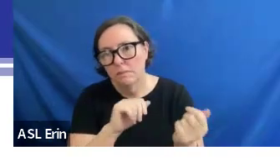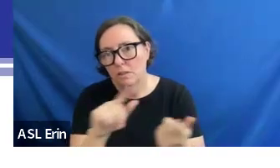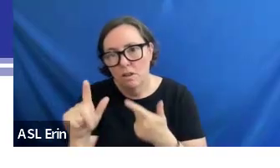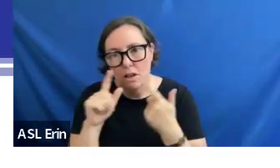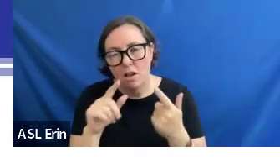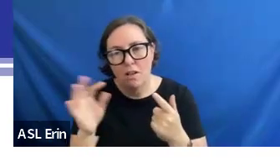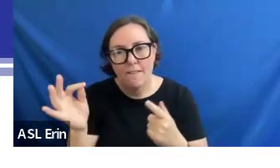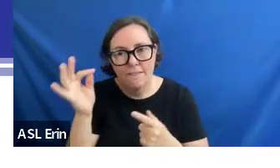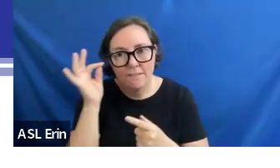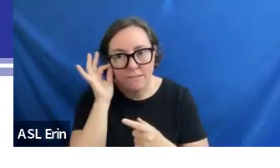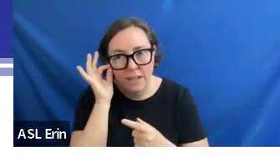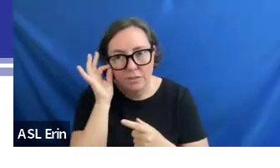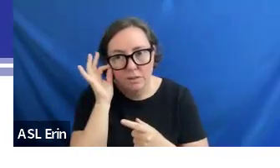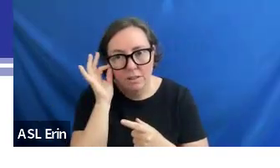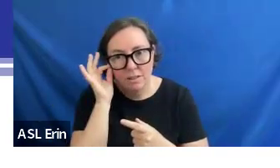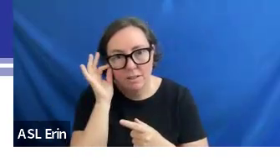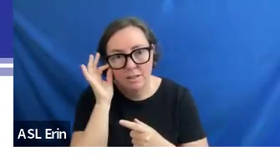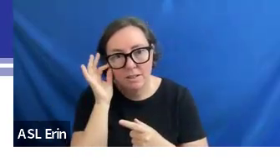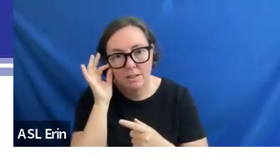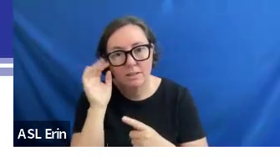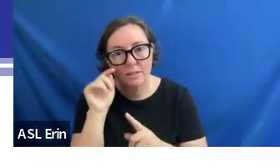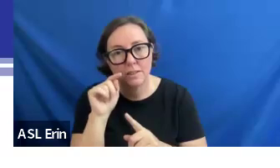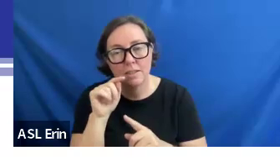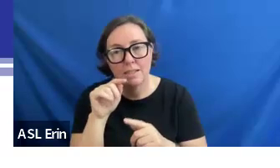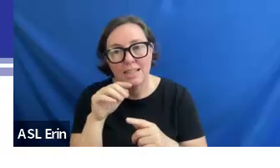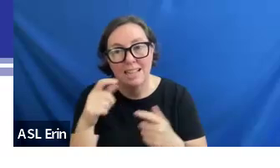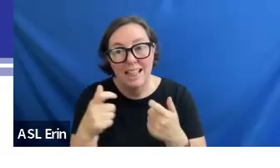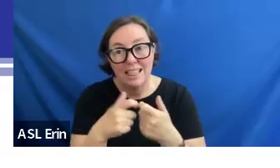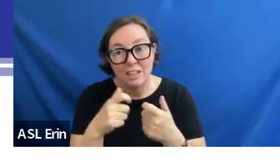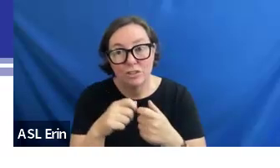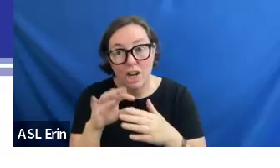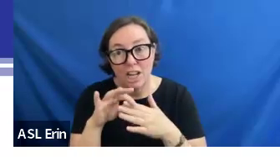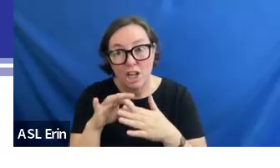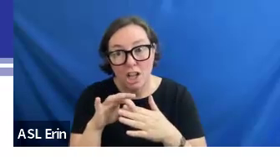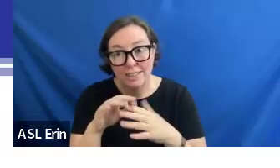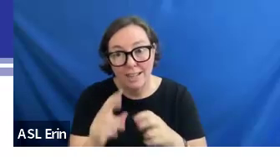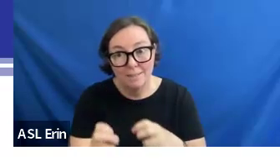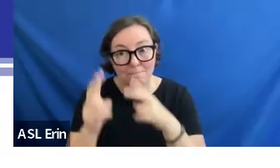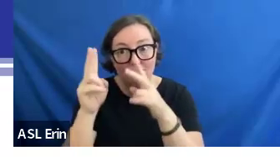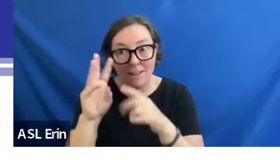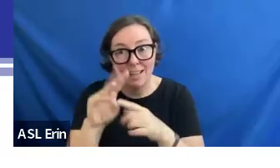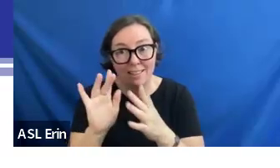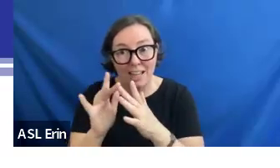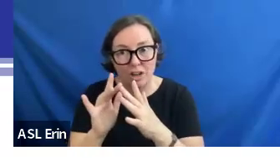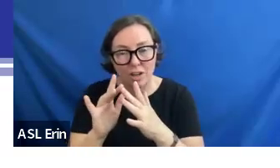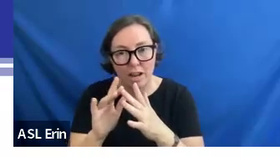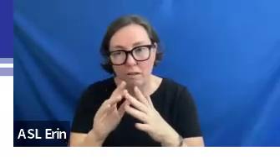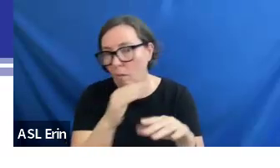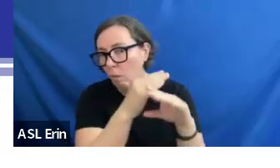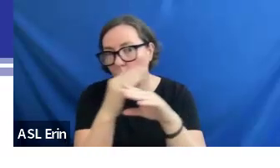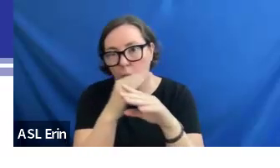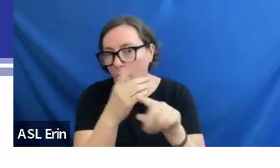all federal, that's the key word there, federal electronic content needs to meet